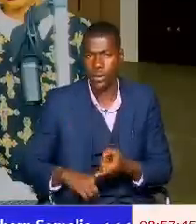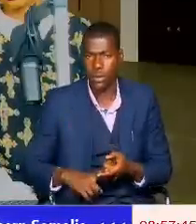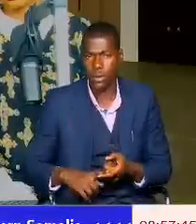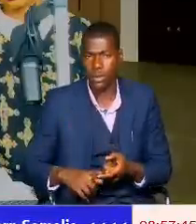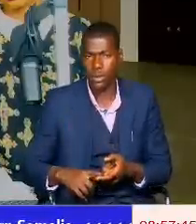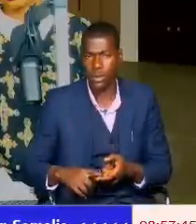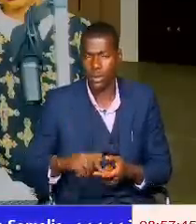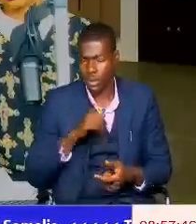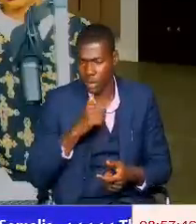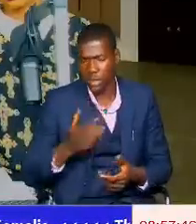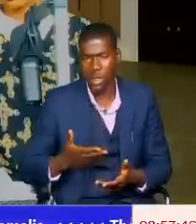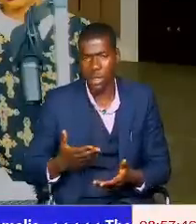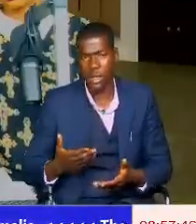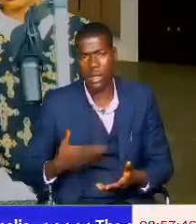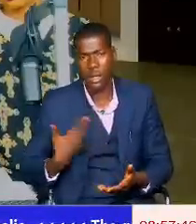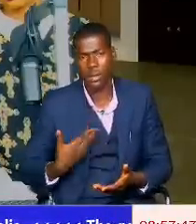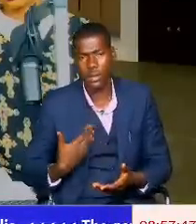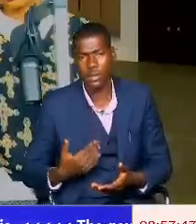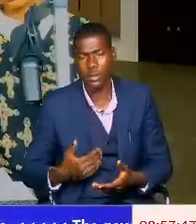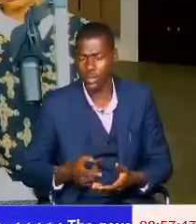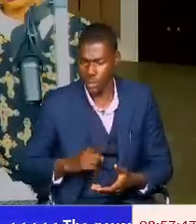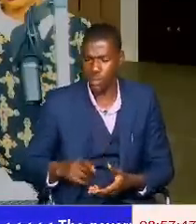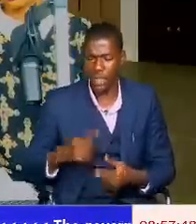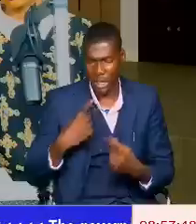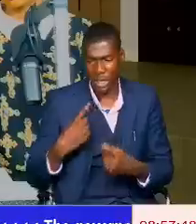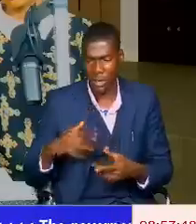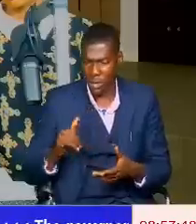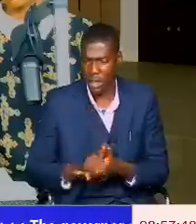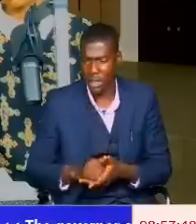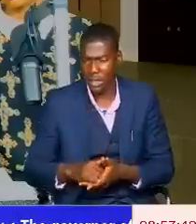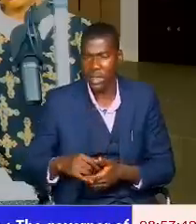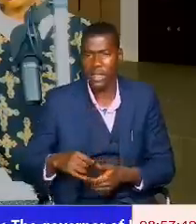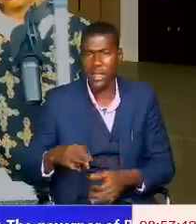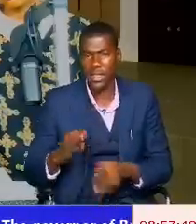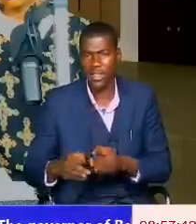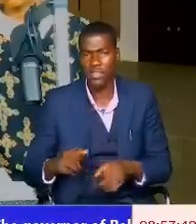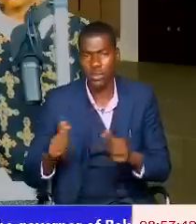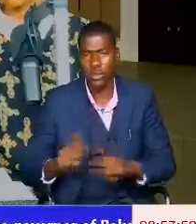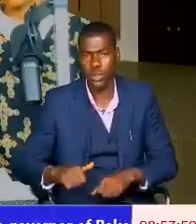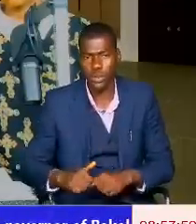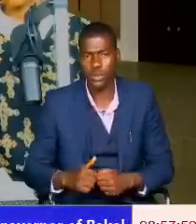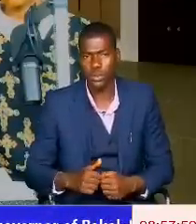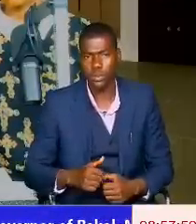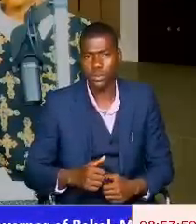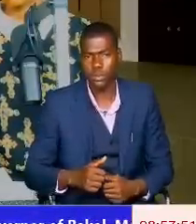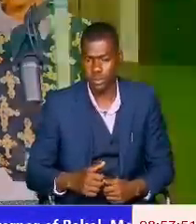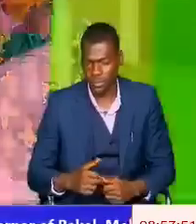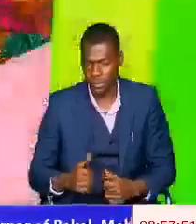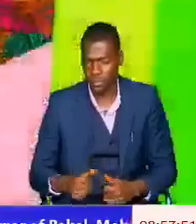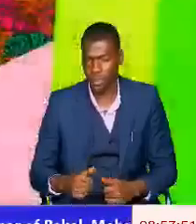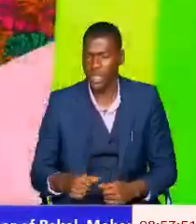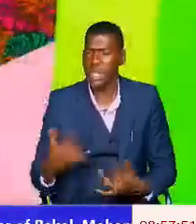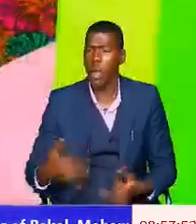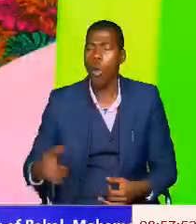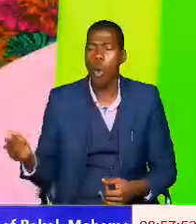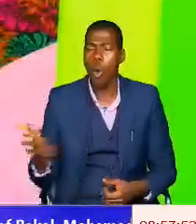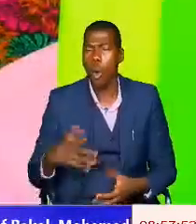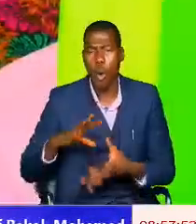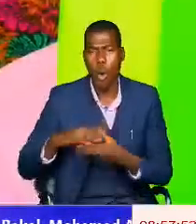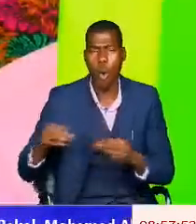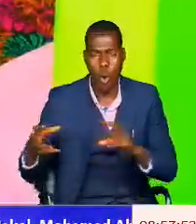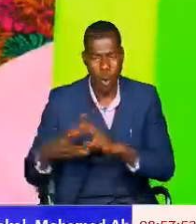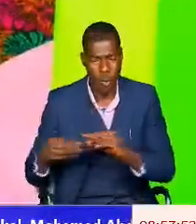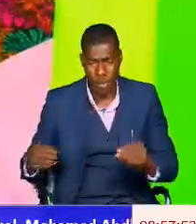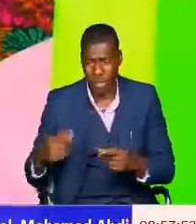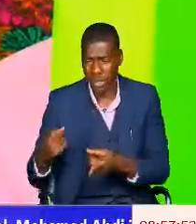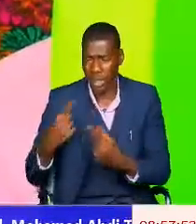sir. Time around, if he get you pregnant, say, you go run, come off for house. Yes, sir. So I my did dear, that. The stories where you tell me, talk, I'm here, the whole